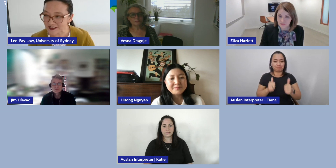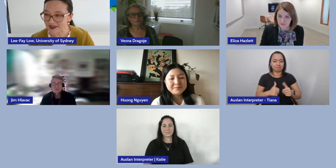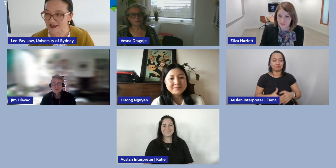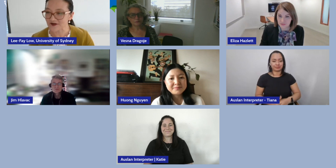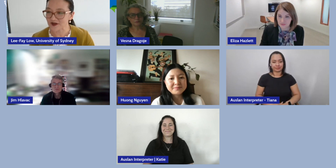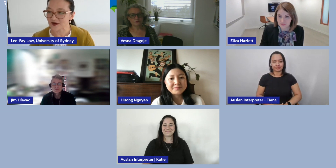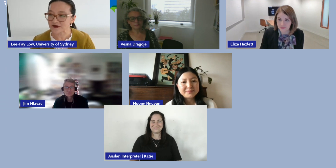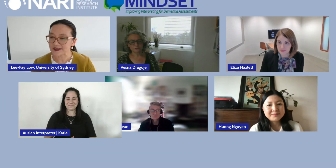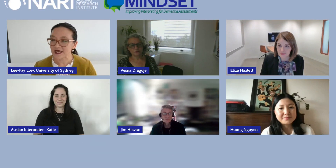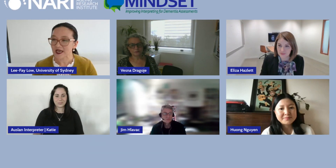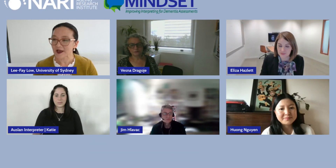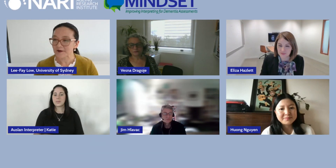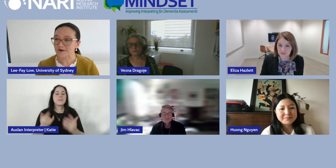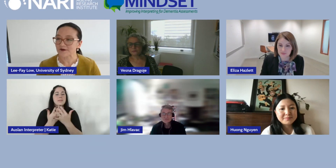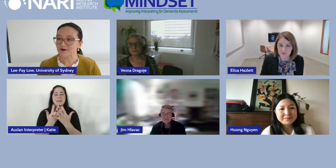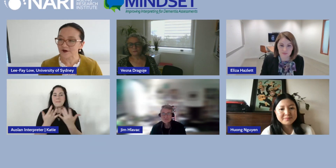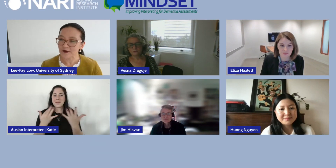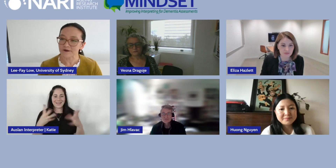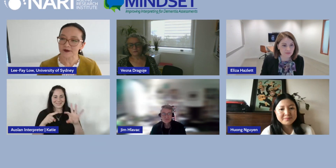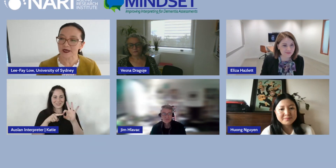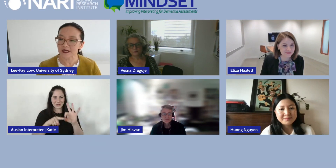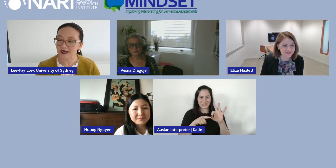of questions, so thank you for those.